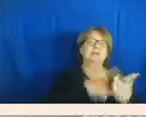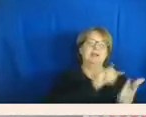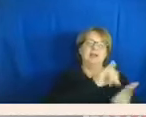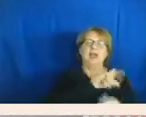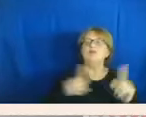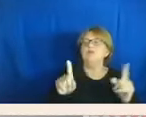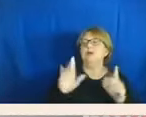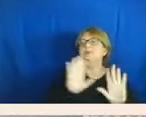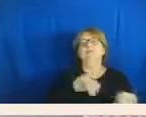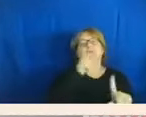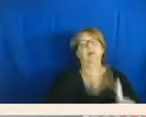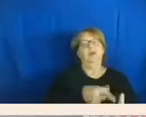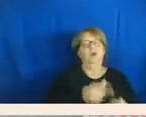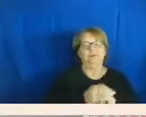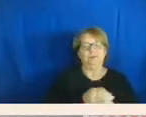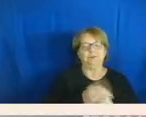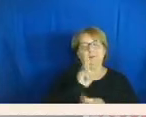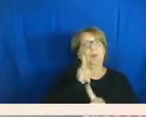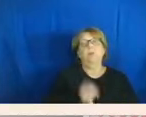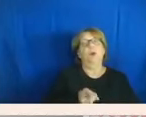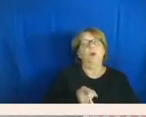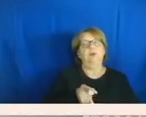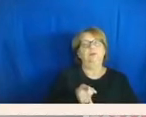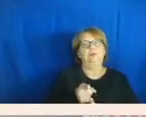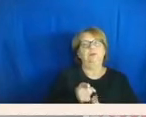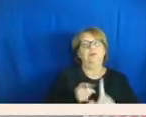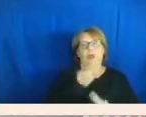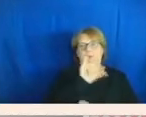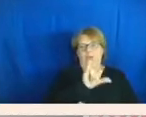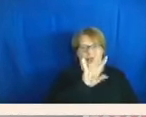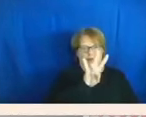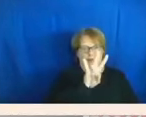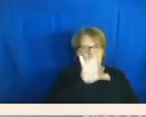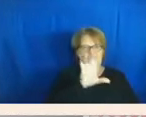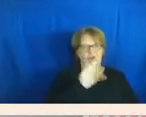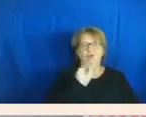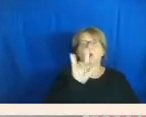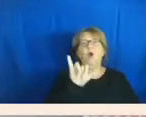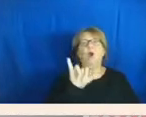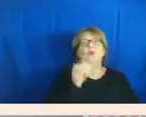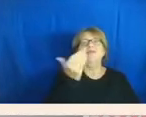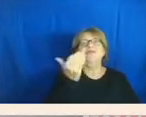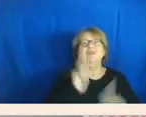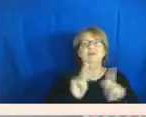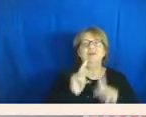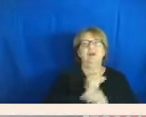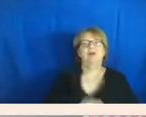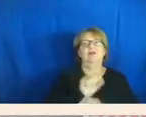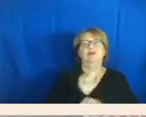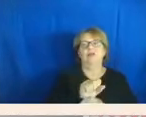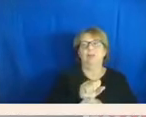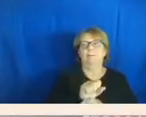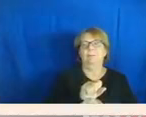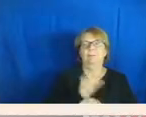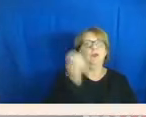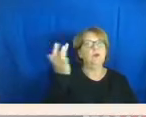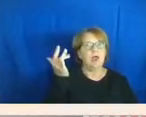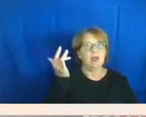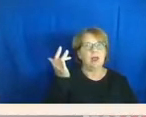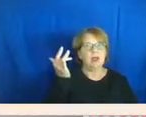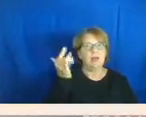The point is, out of those 700, only 15 people got the job. And you know why? Because of the credit